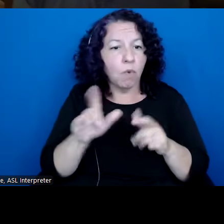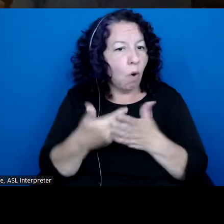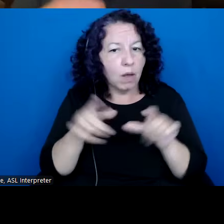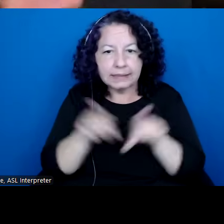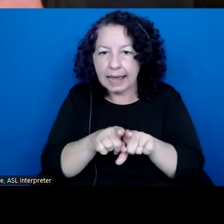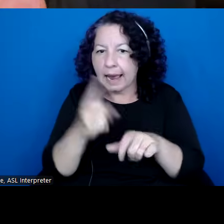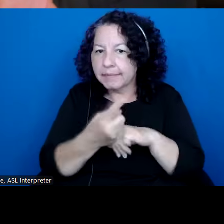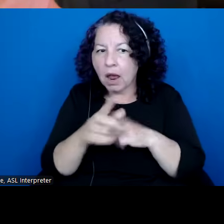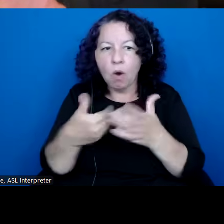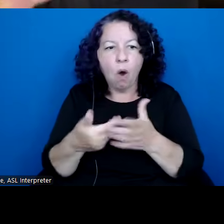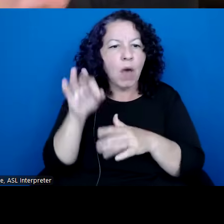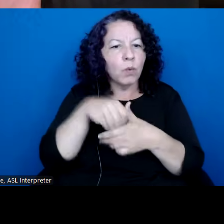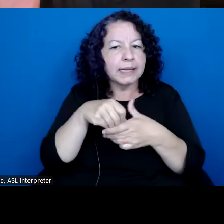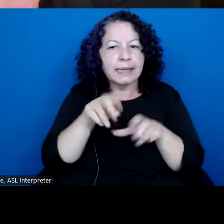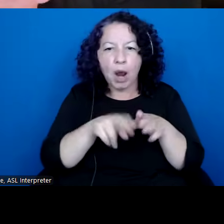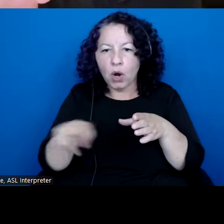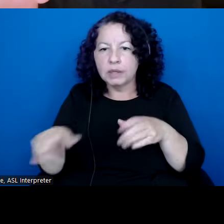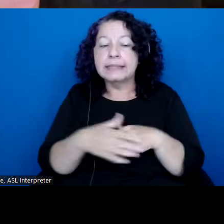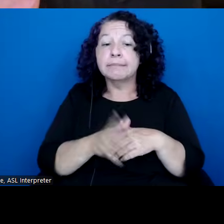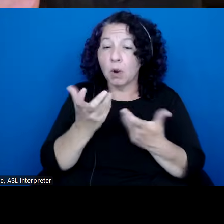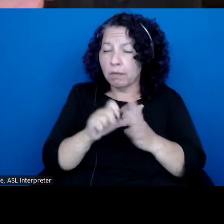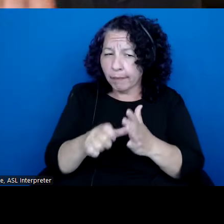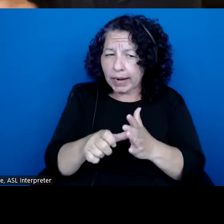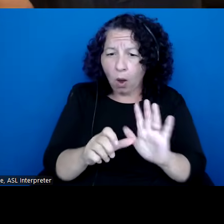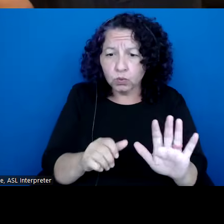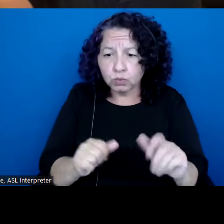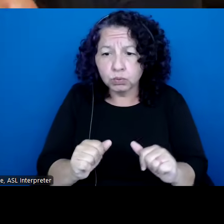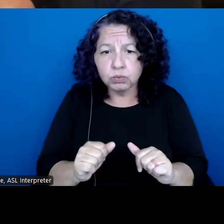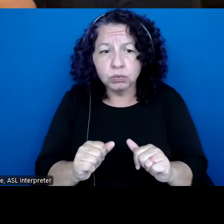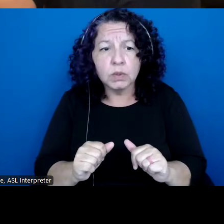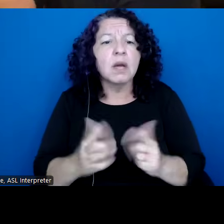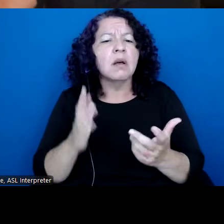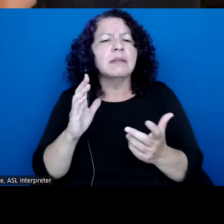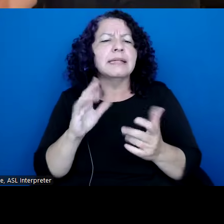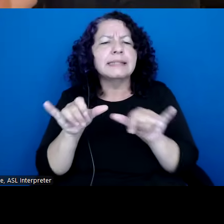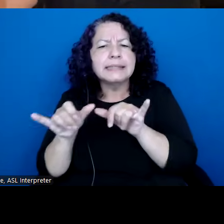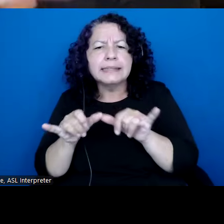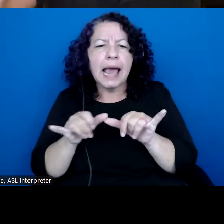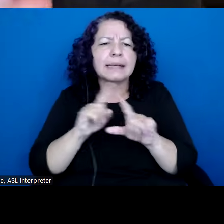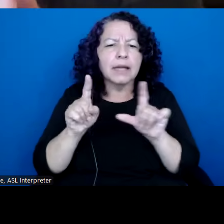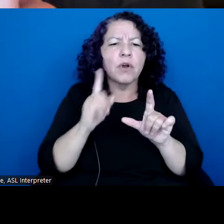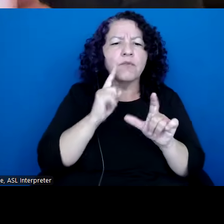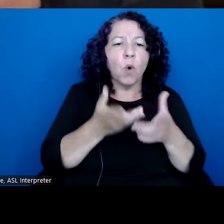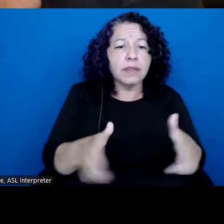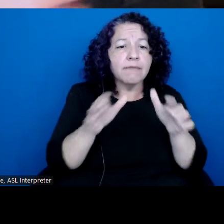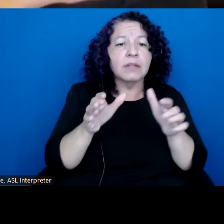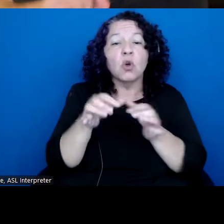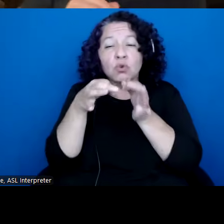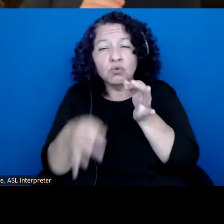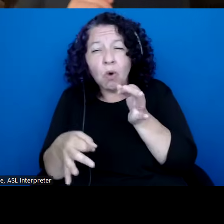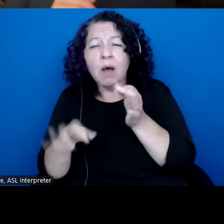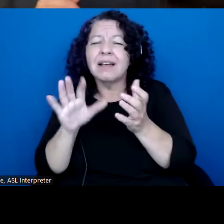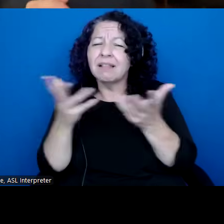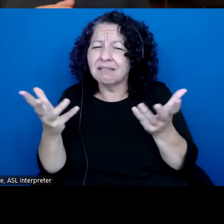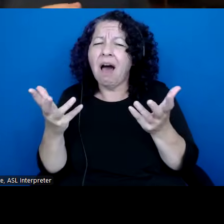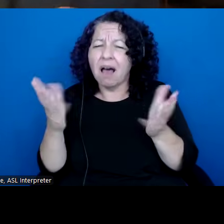burials. Just to point out though, the scale is different here for the vessels and the straws. The straws are actually much smaller relative to the vessels